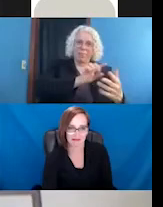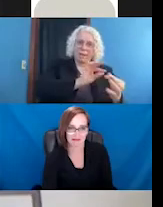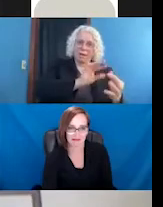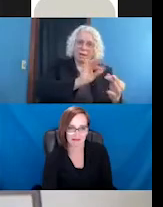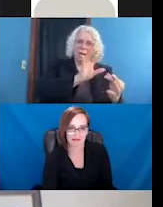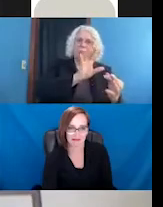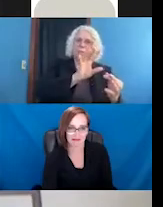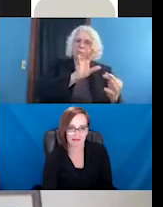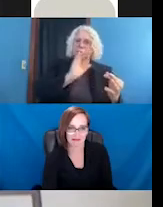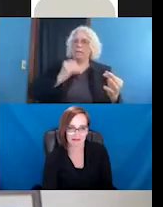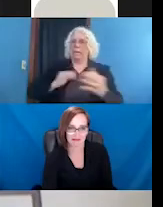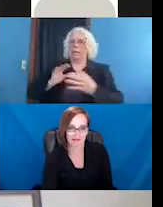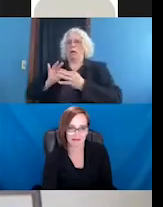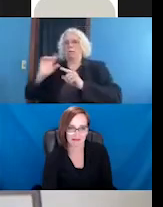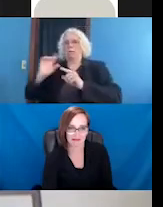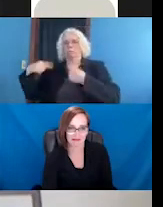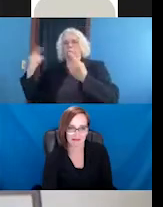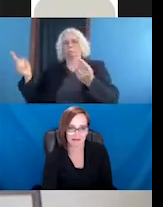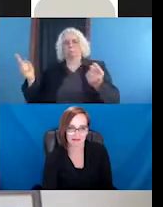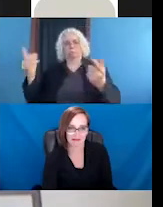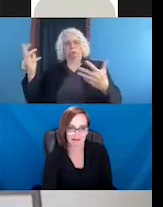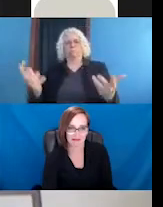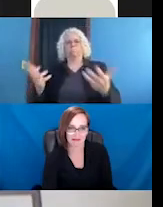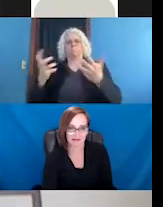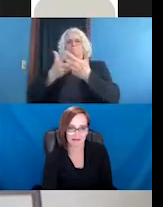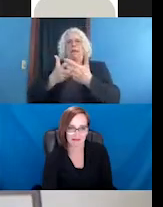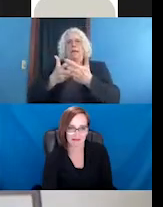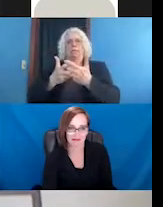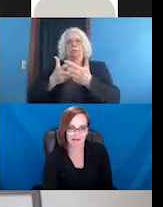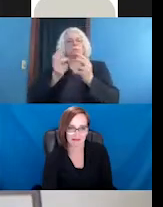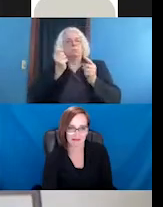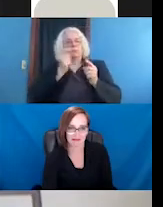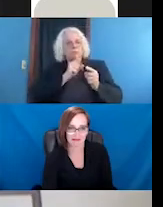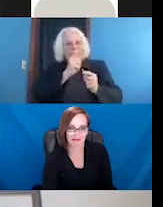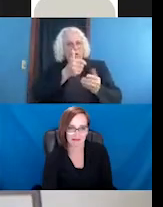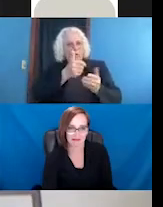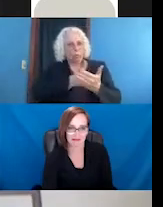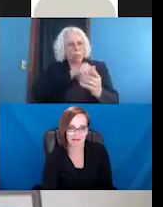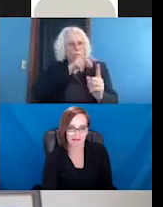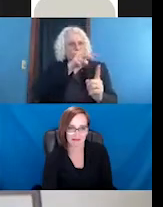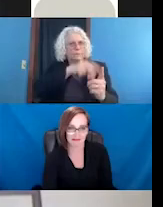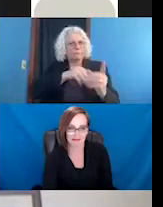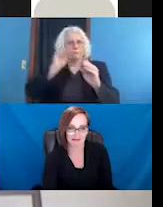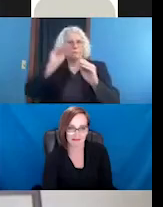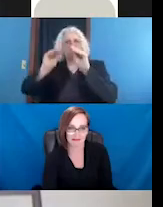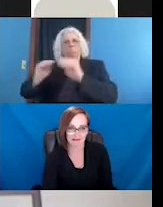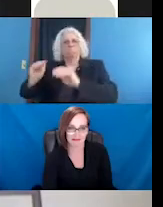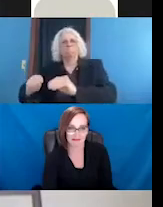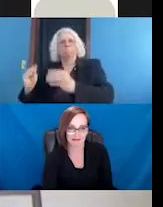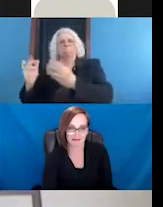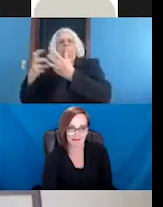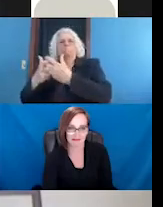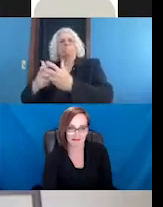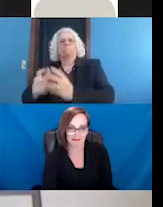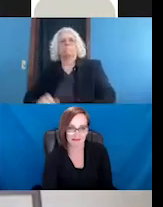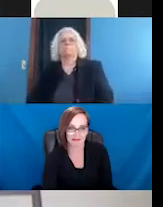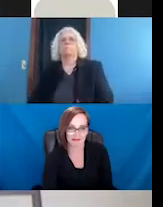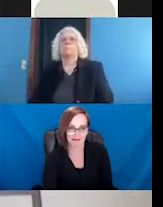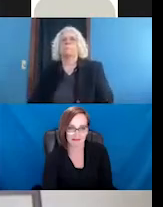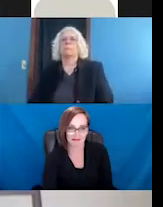mind that we've got some additional perspectives from today's discussion that we want to keep aligned here. But also